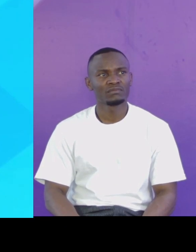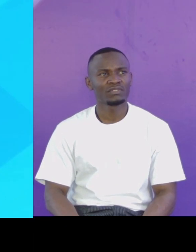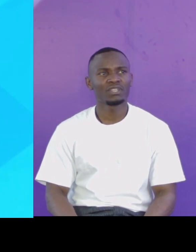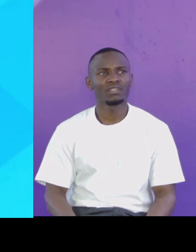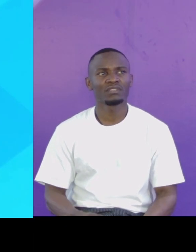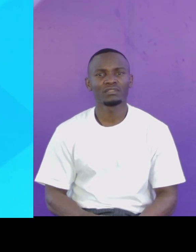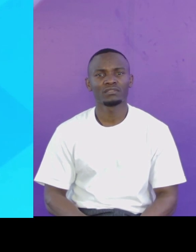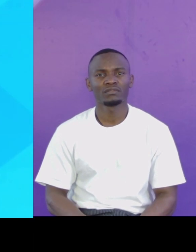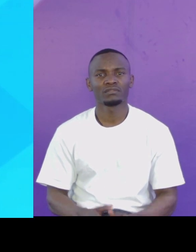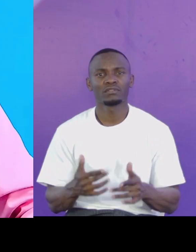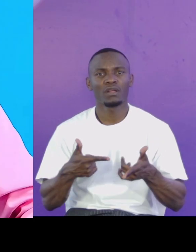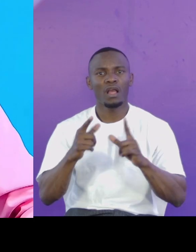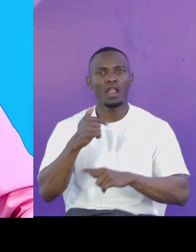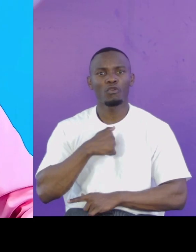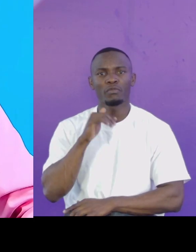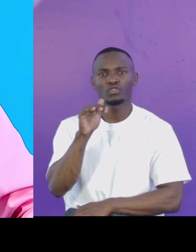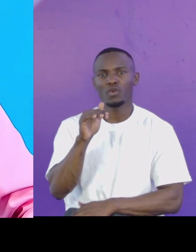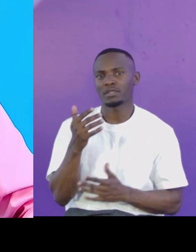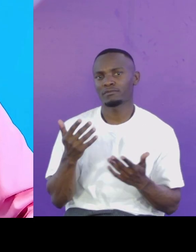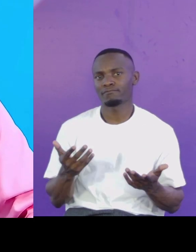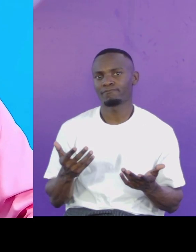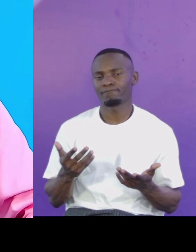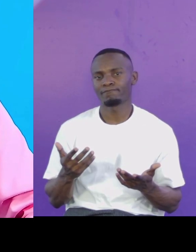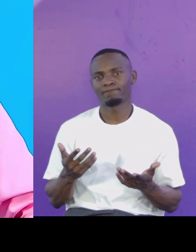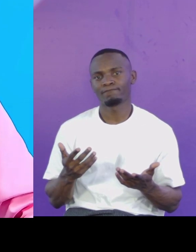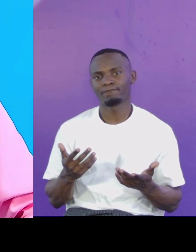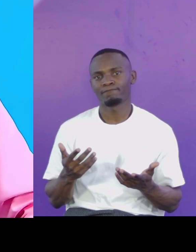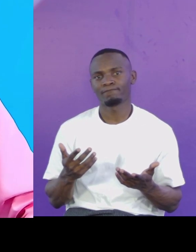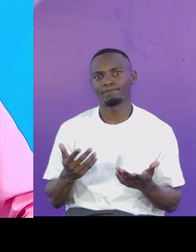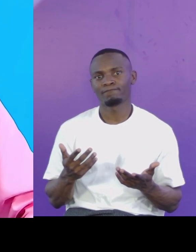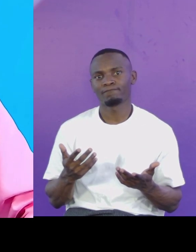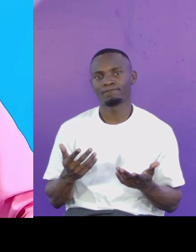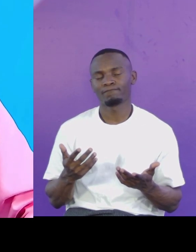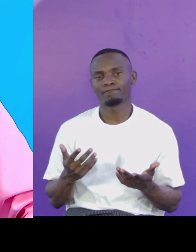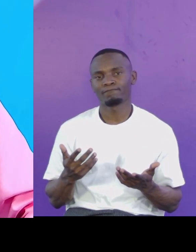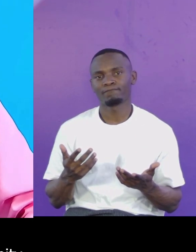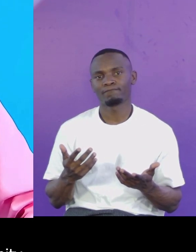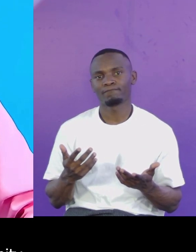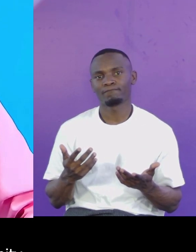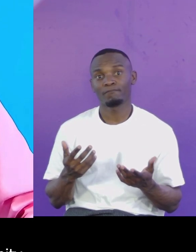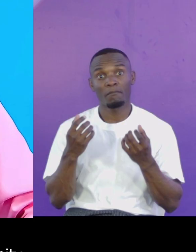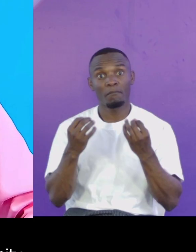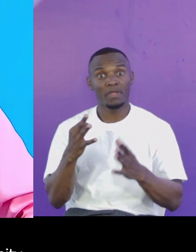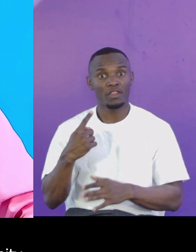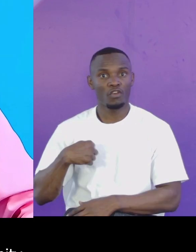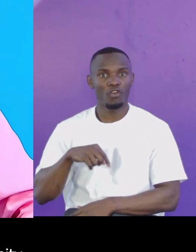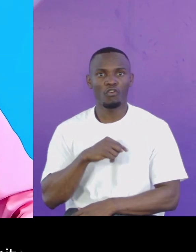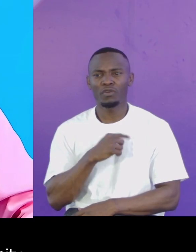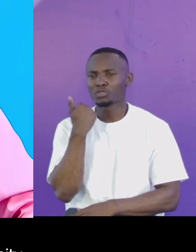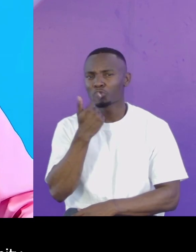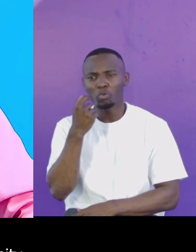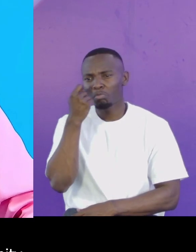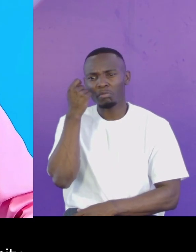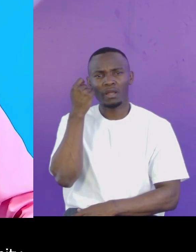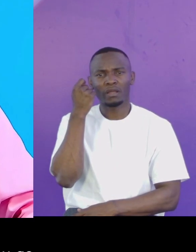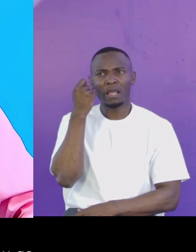Allow me to ask this. Um, most of us who don't understand the